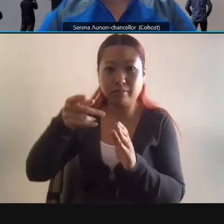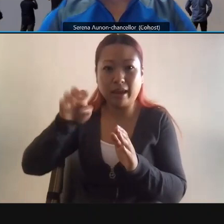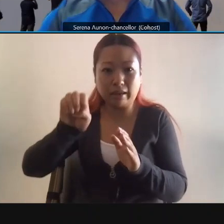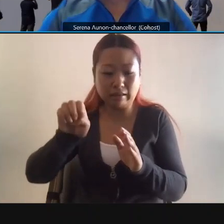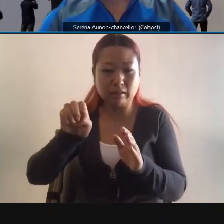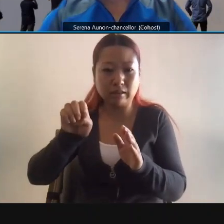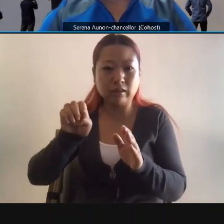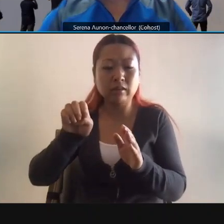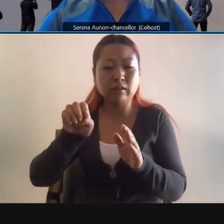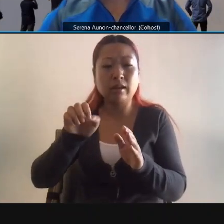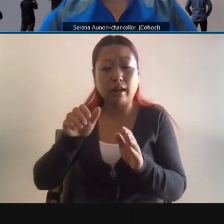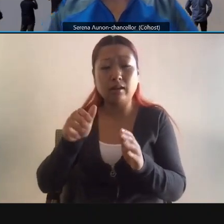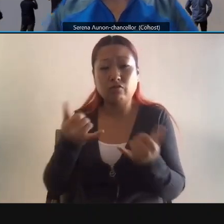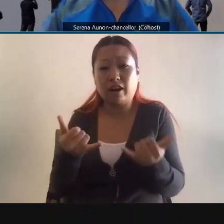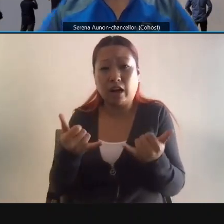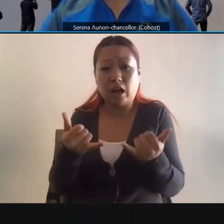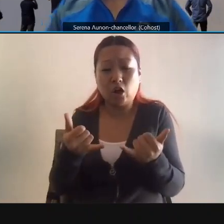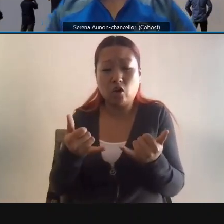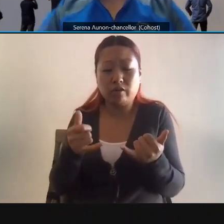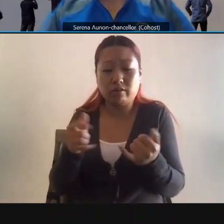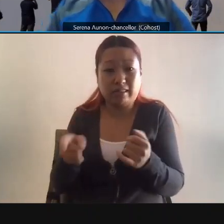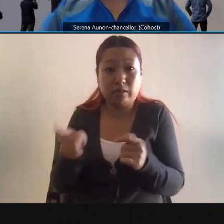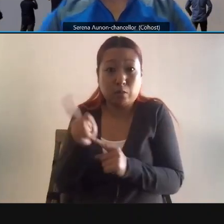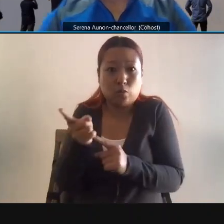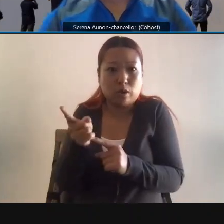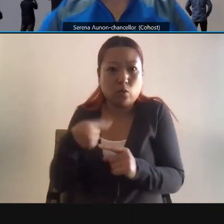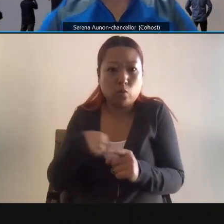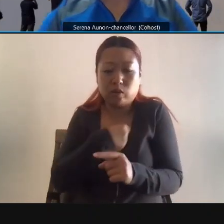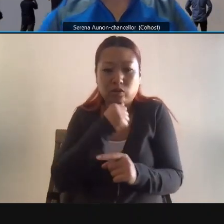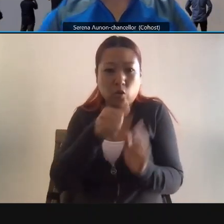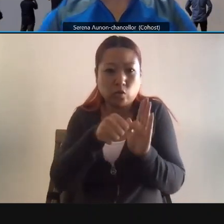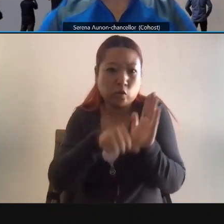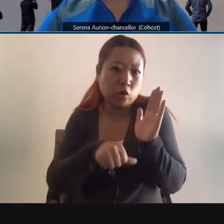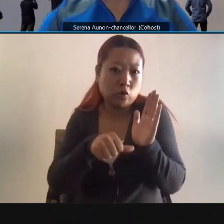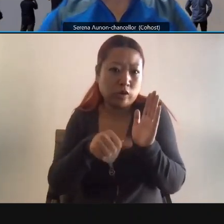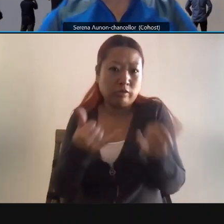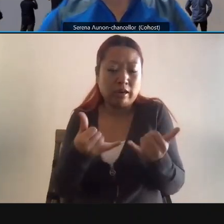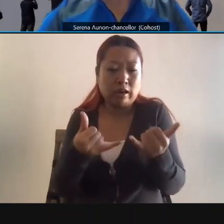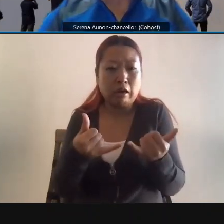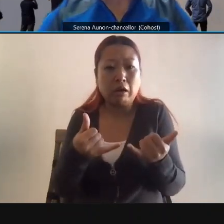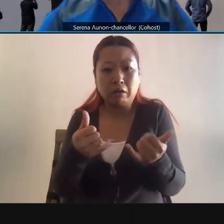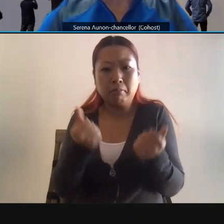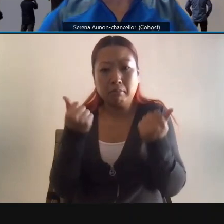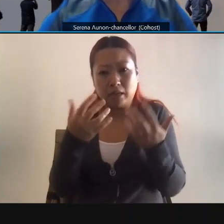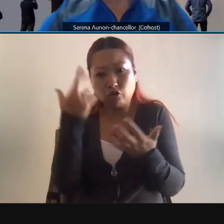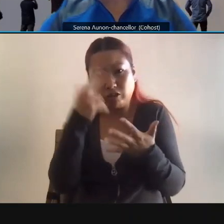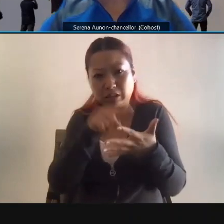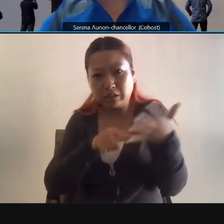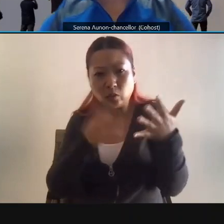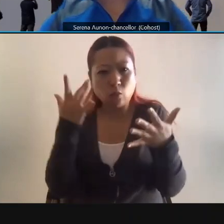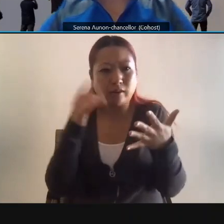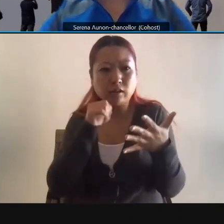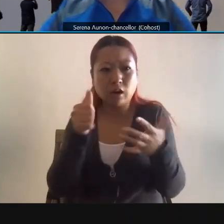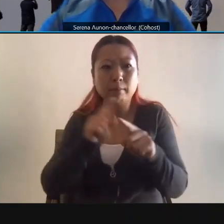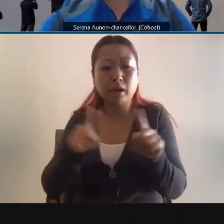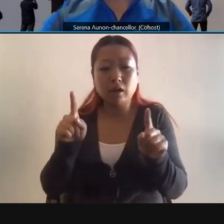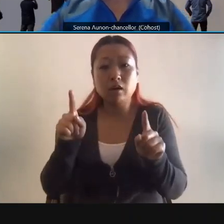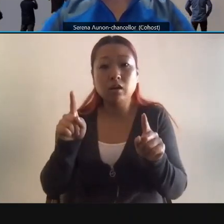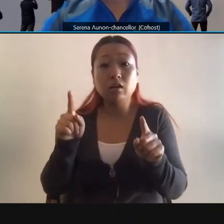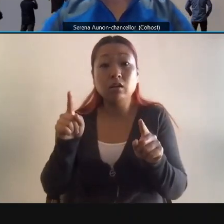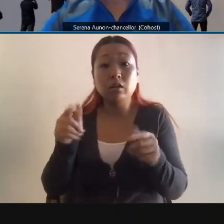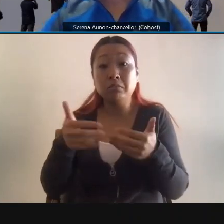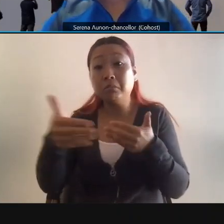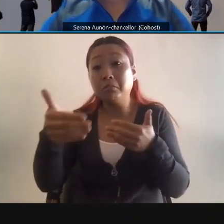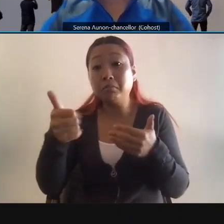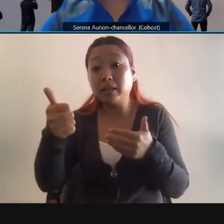perform surgery at this time. But, 10, 20 years from now, when we have a base on the moon or even a Martian base, do we need to look at